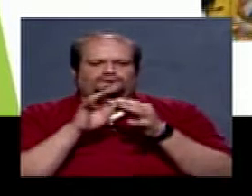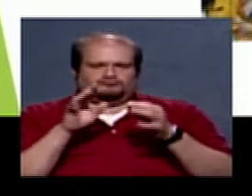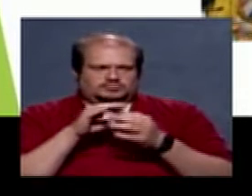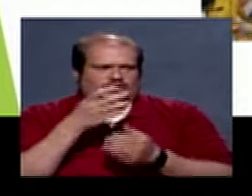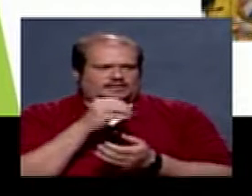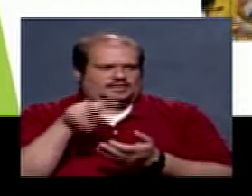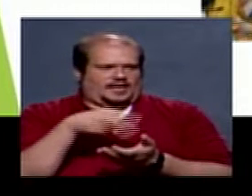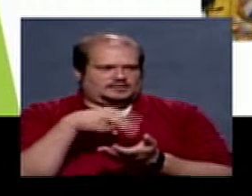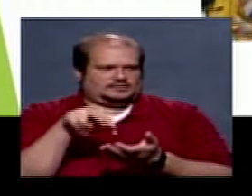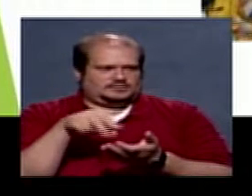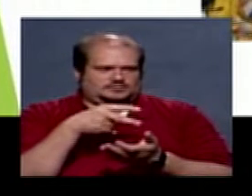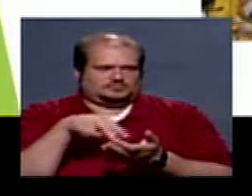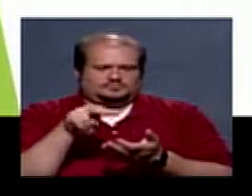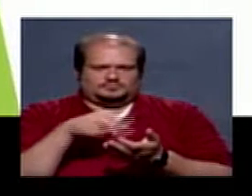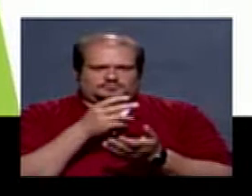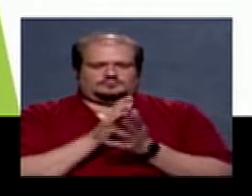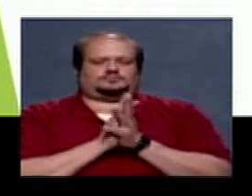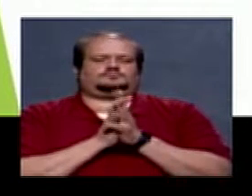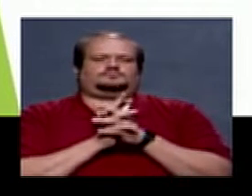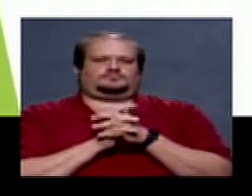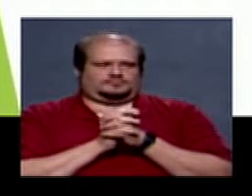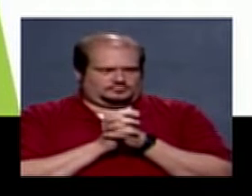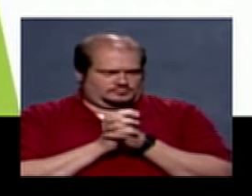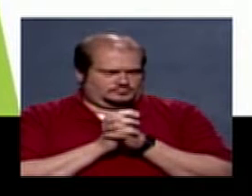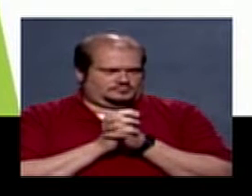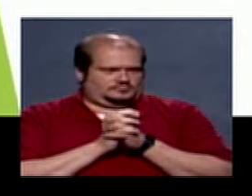of verses, and dances.